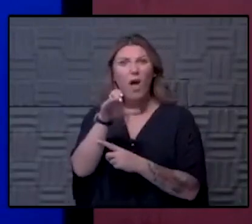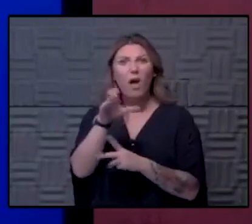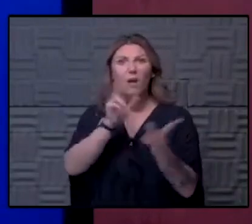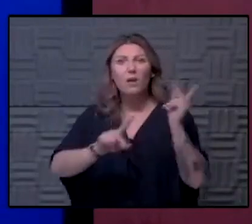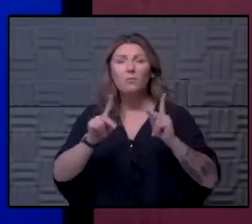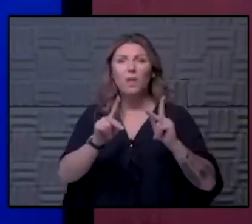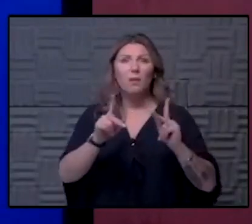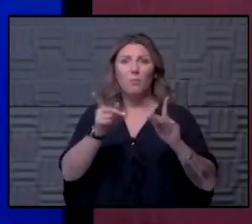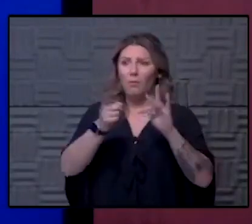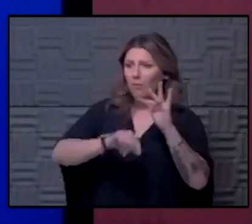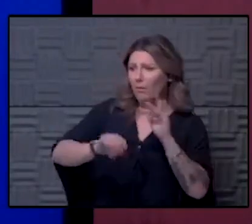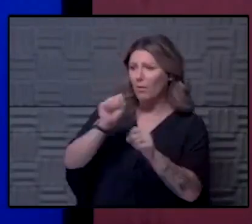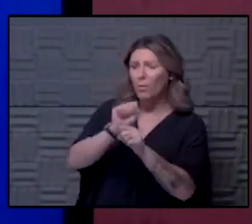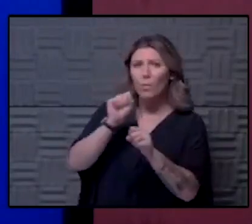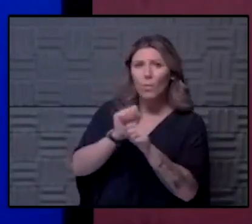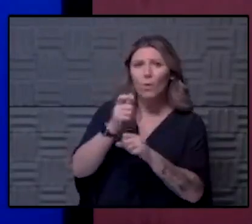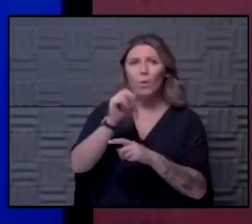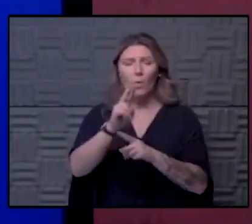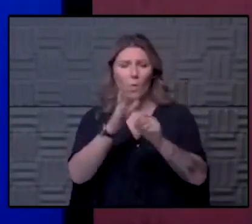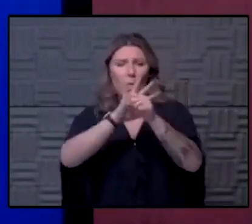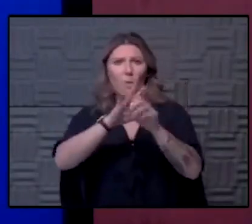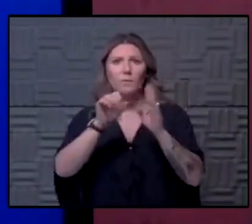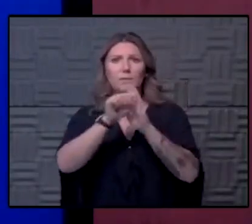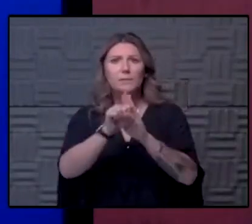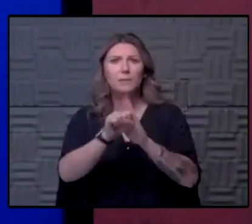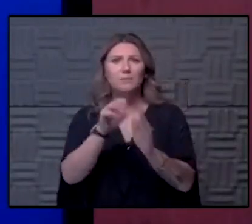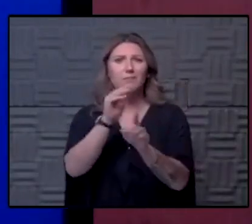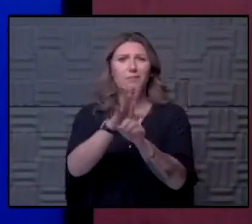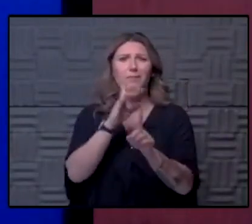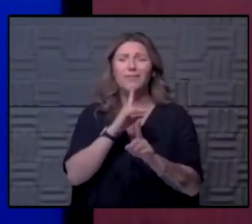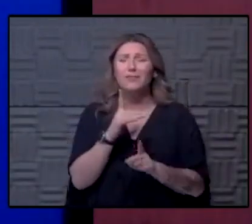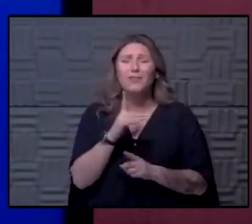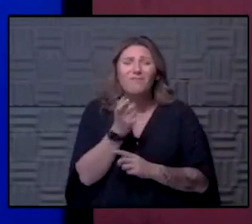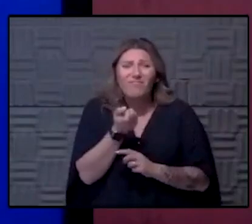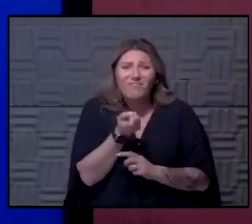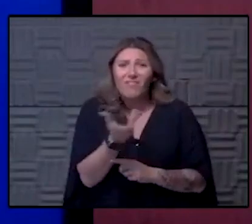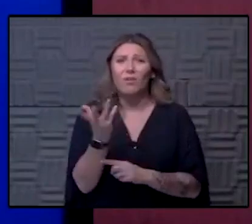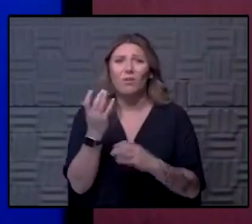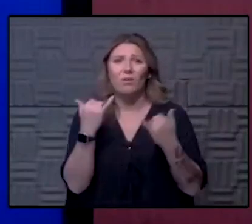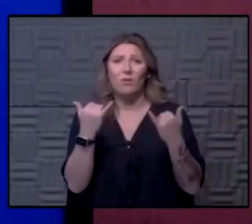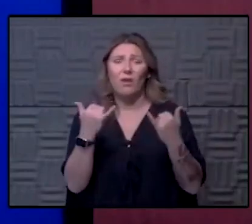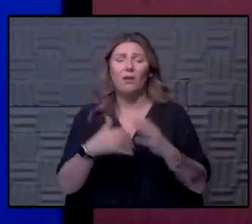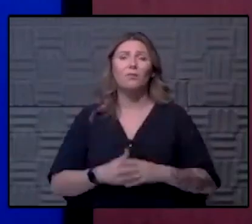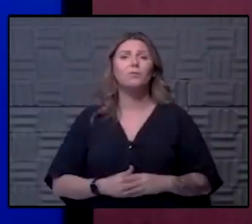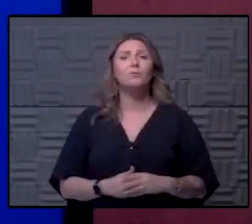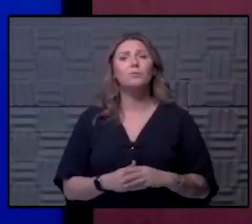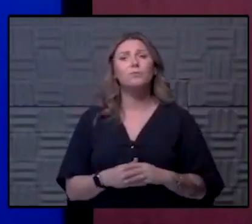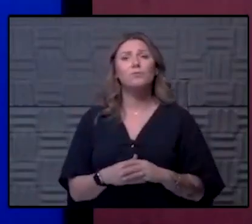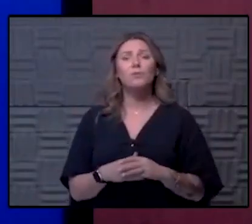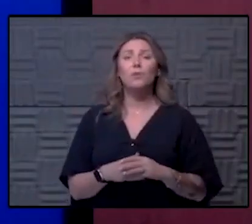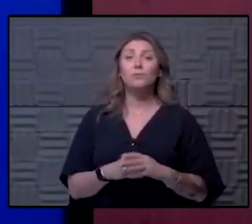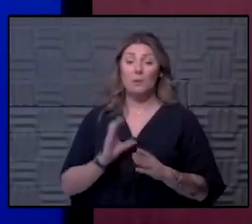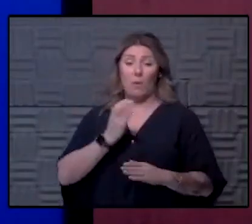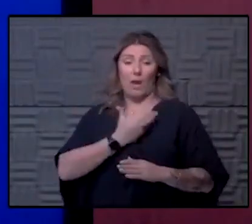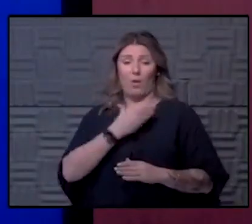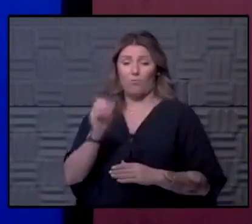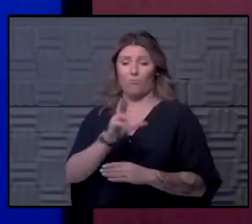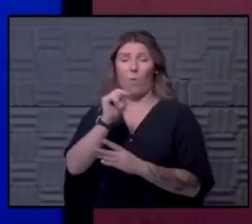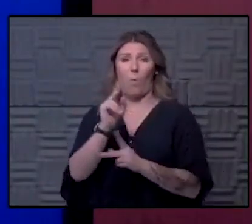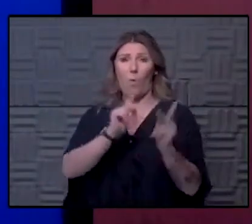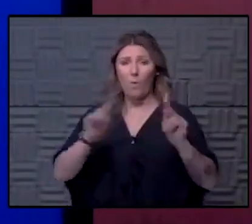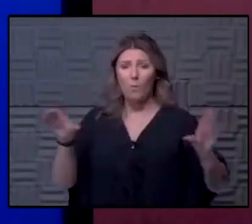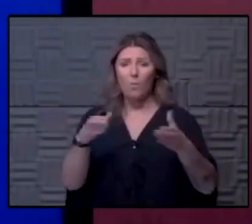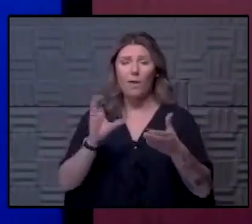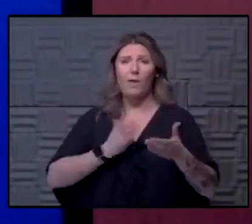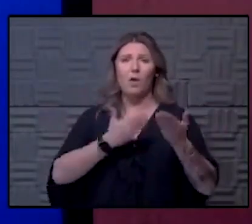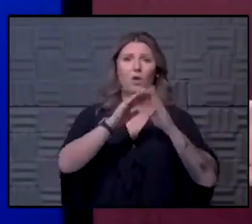symptoms and or exposure, et cetera. Now we have just a handful. So there is no, in our own population, our community